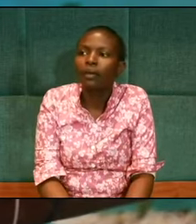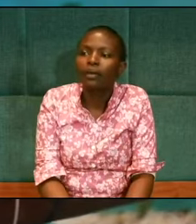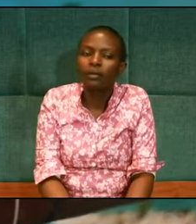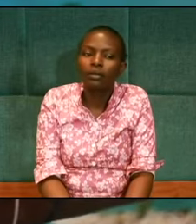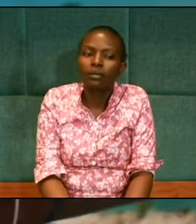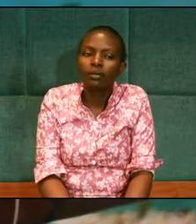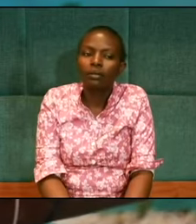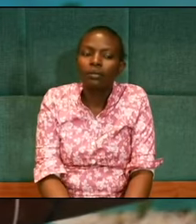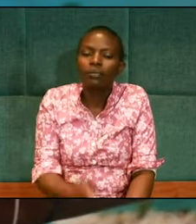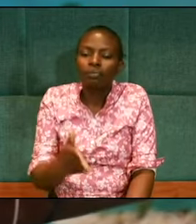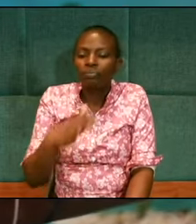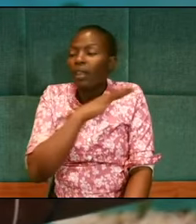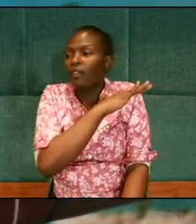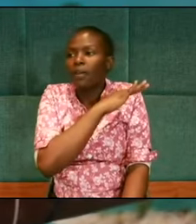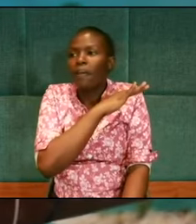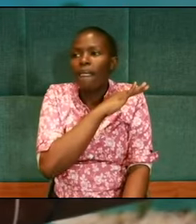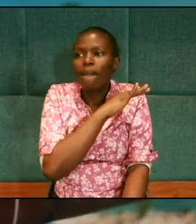This evening,